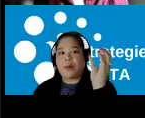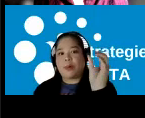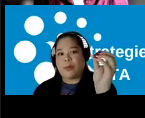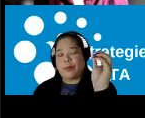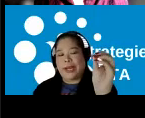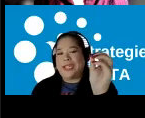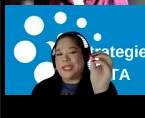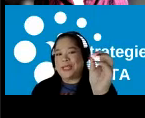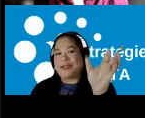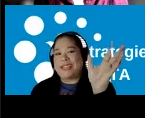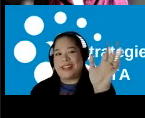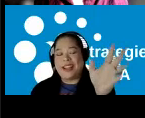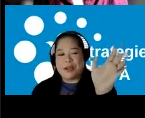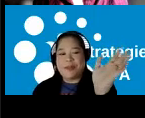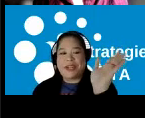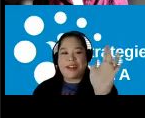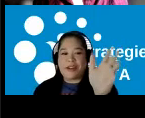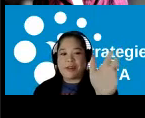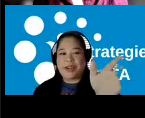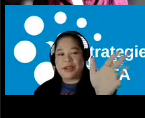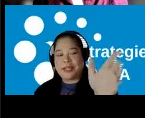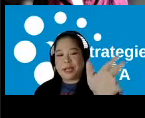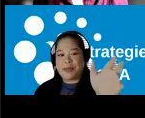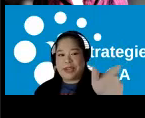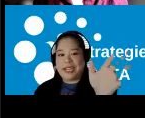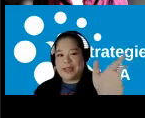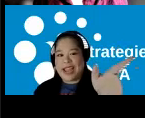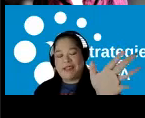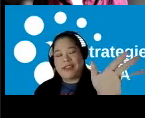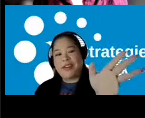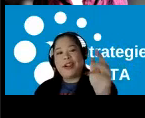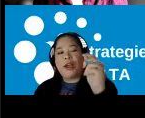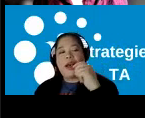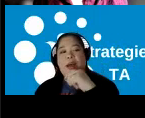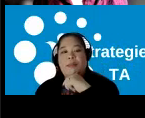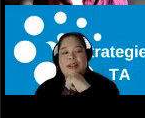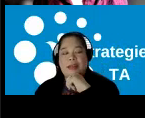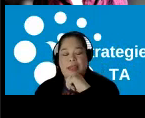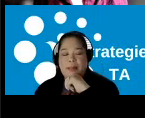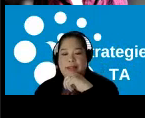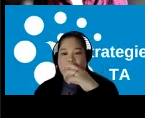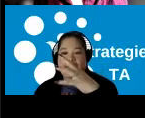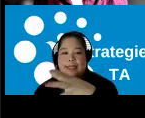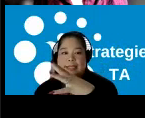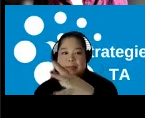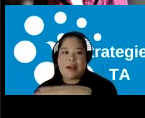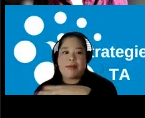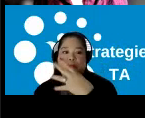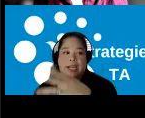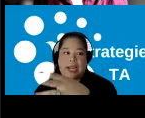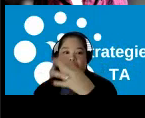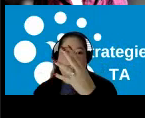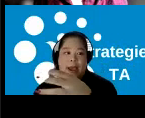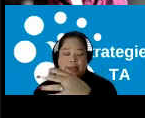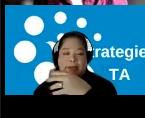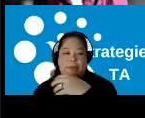but what we're going to do is put it on everyone who's in the community's behavior, but not think about that system and how it's